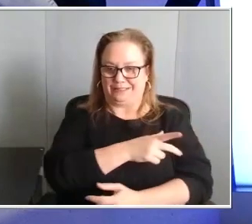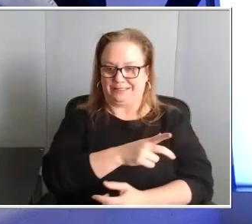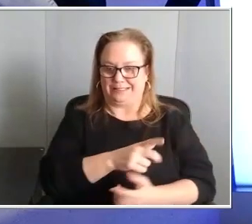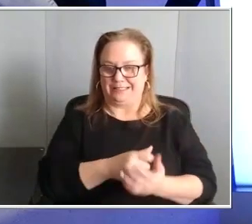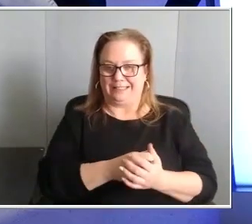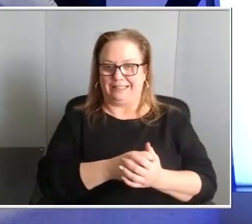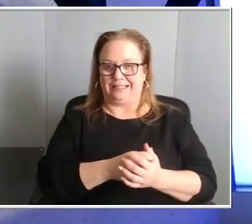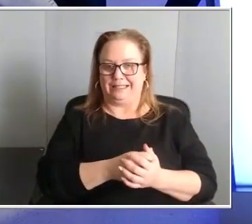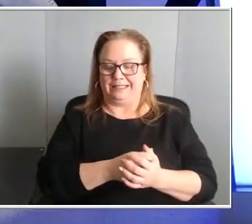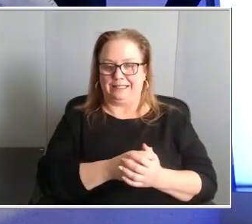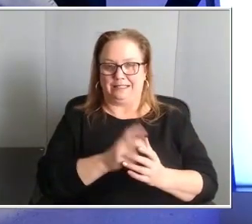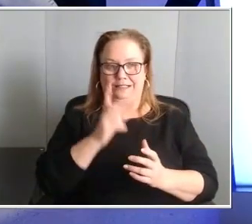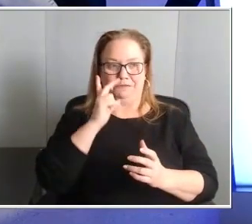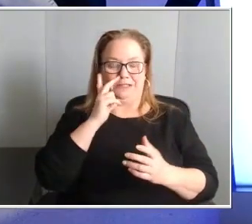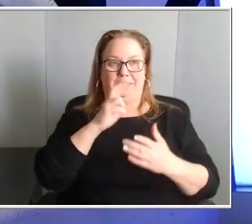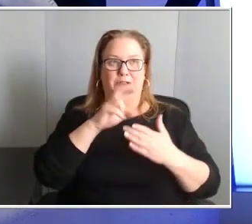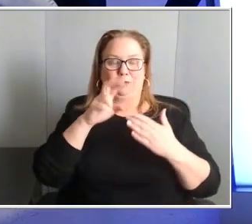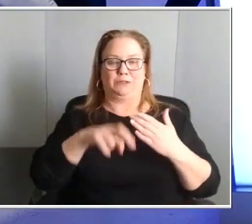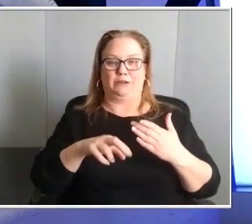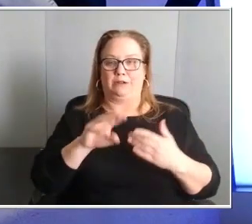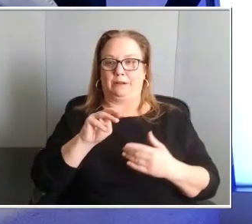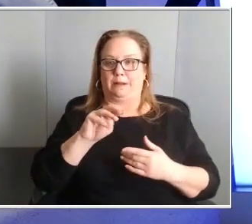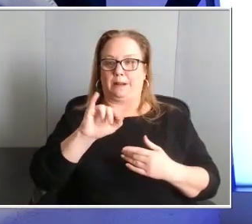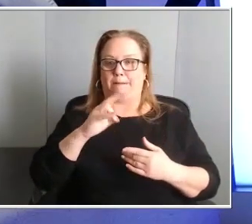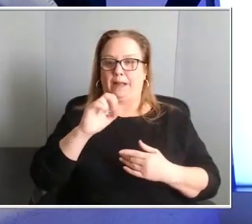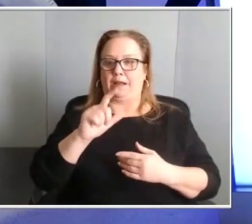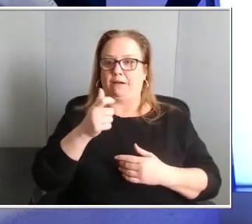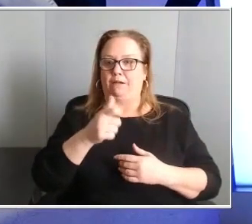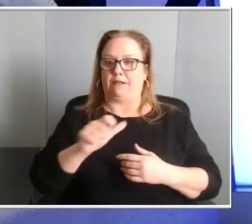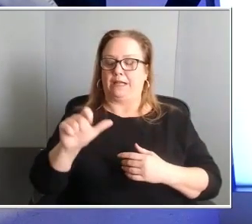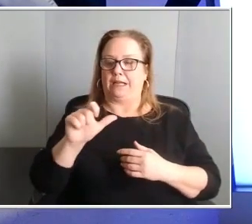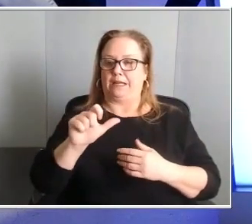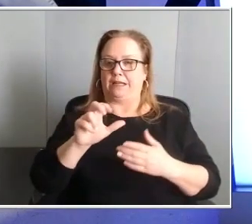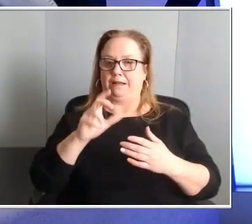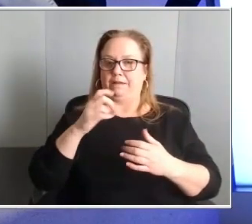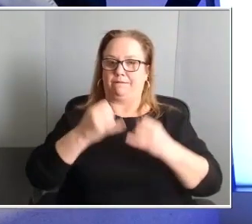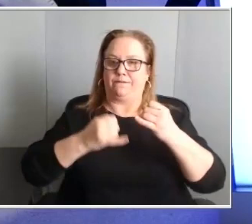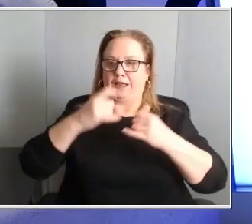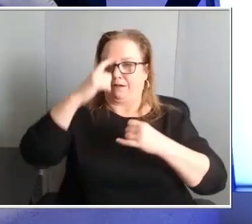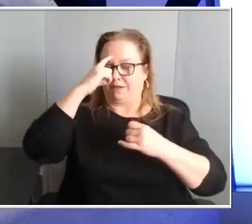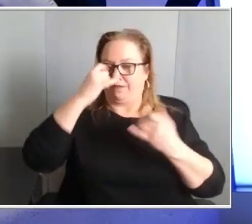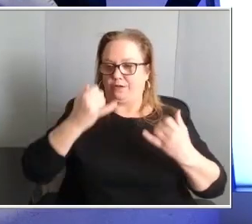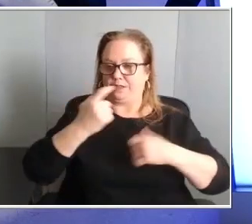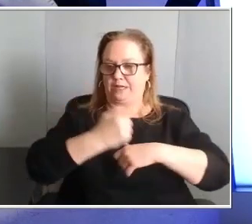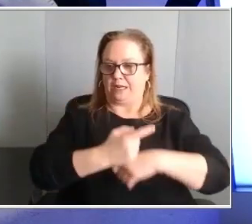incredible outcome in the past. So, Michael, let's start with you. Final thought for today.